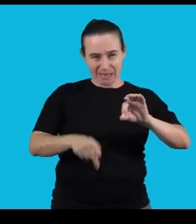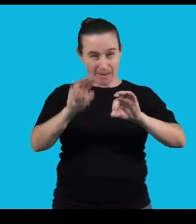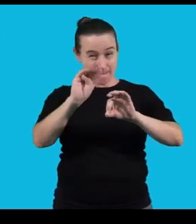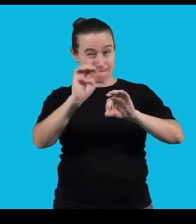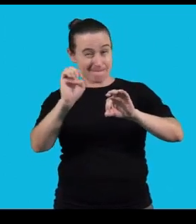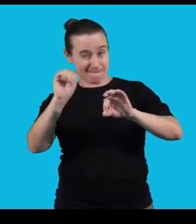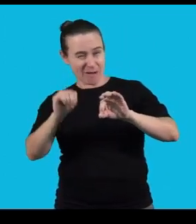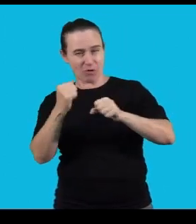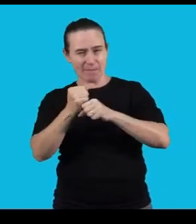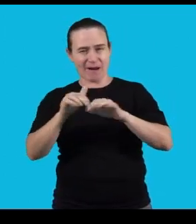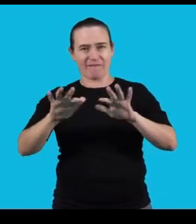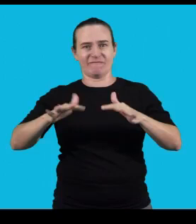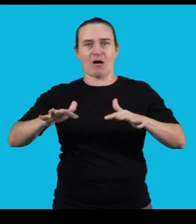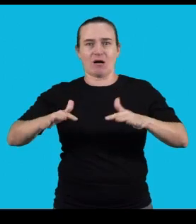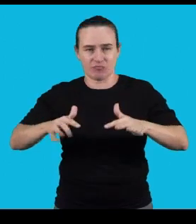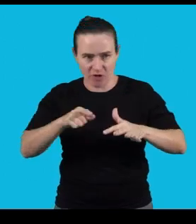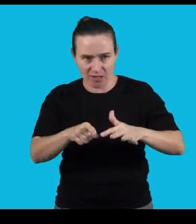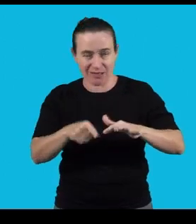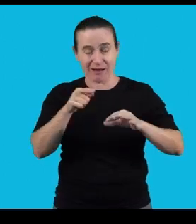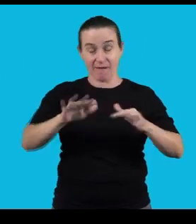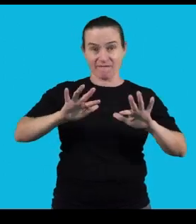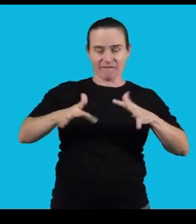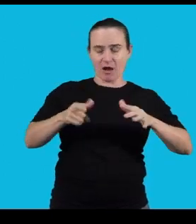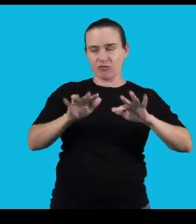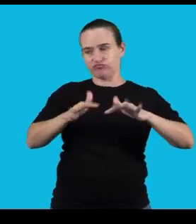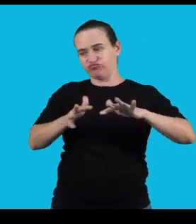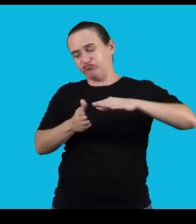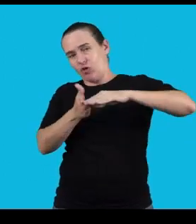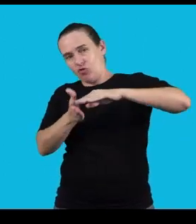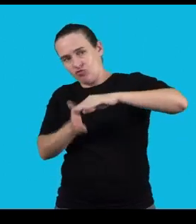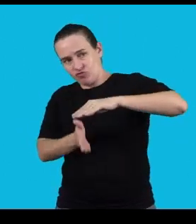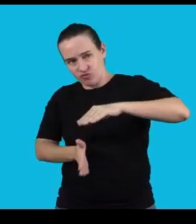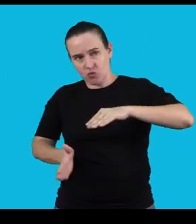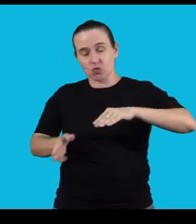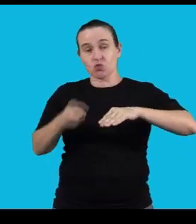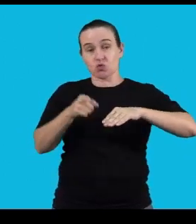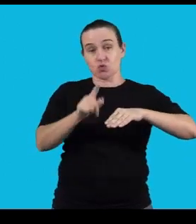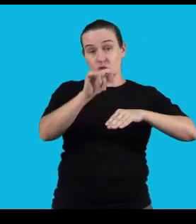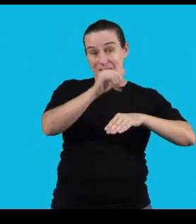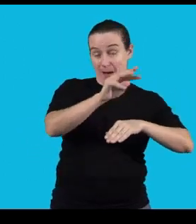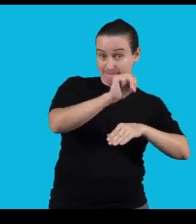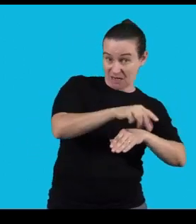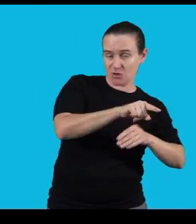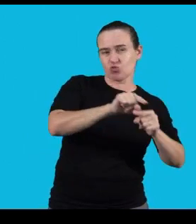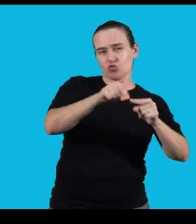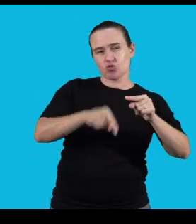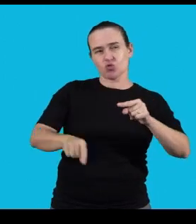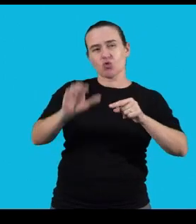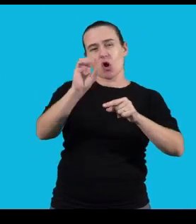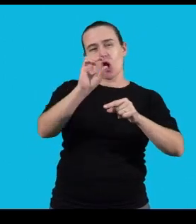the tympanic membrane to vibrate. Vibrations are now passed from the tympanic membrane to